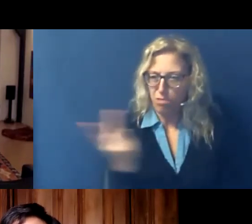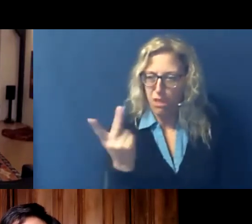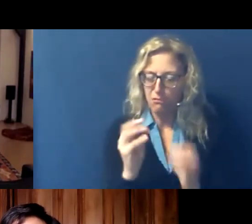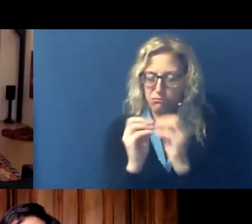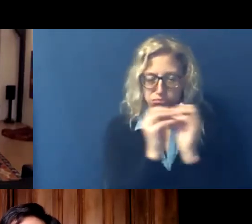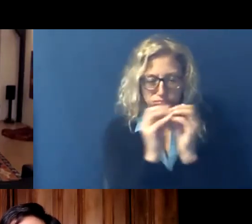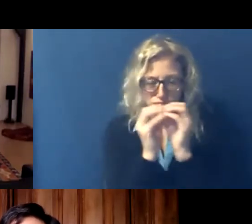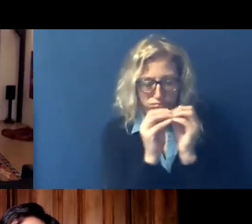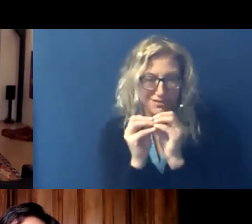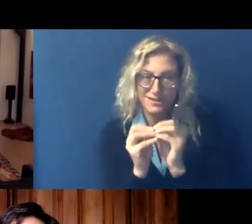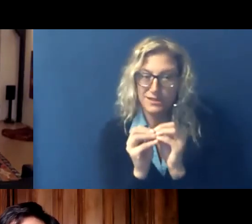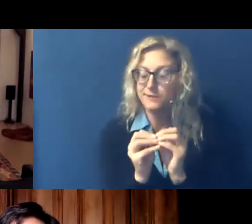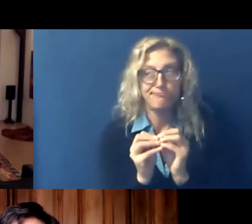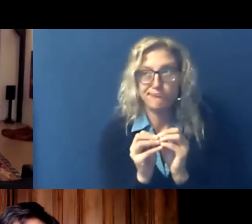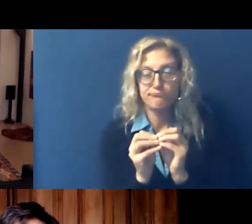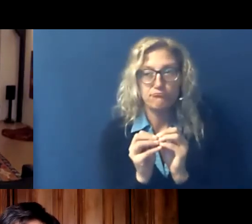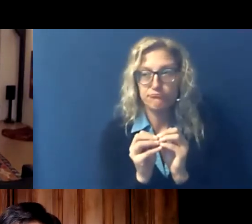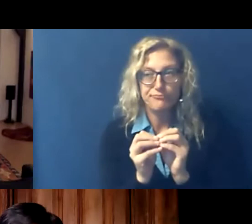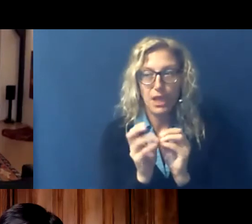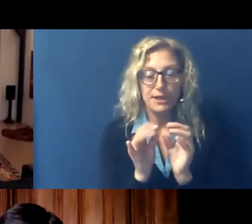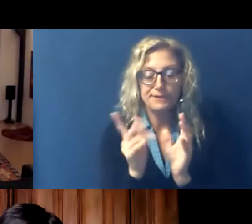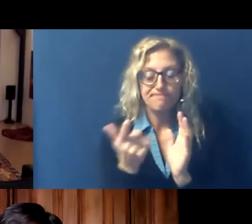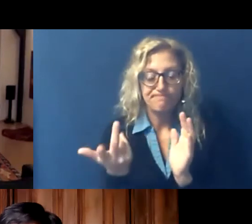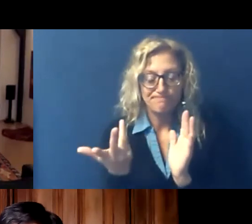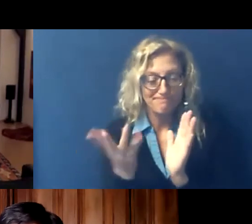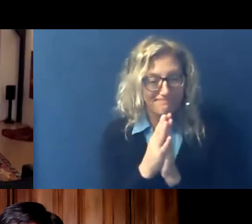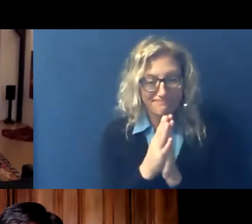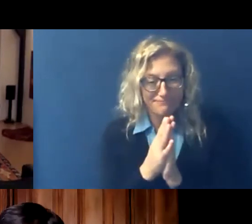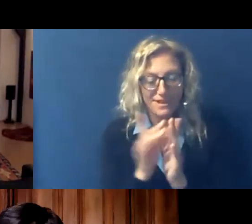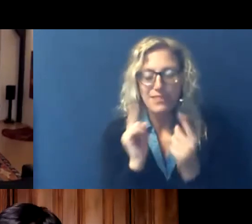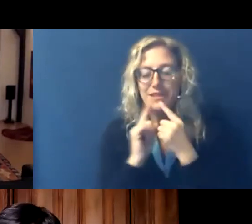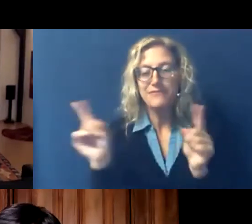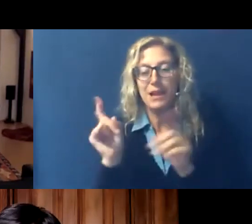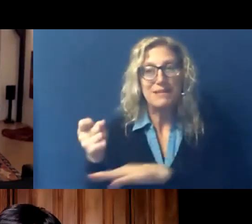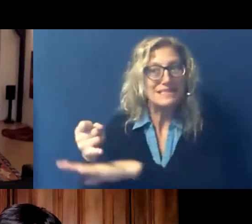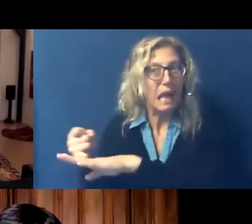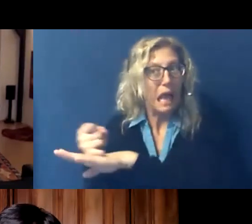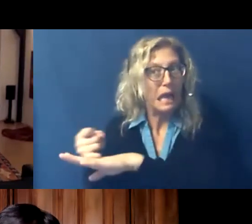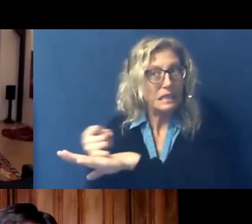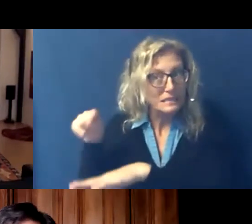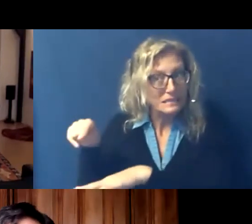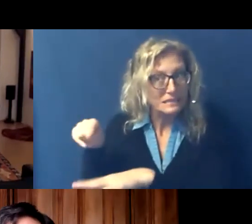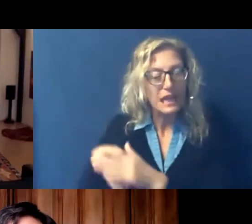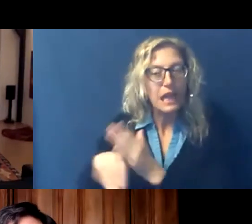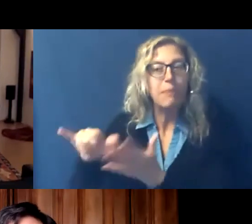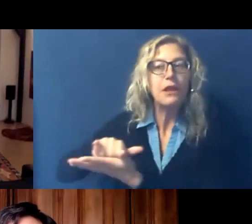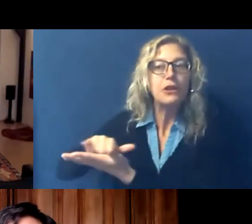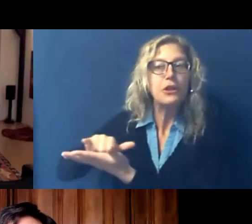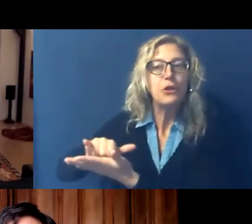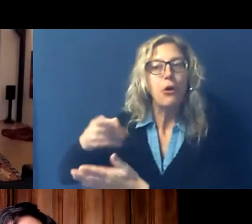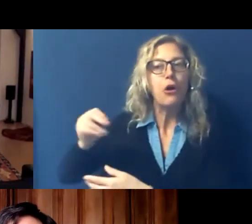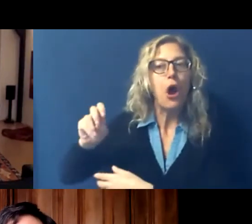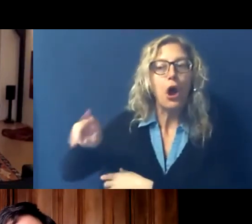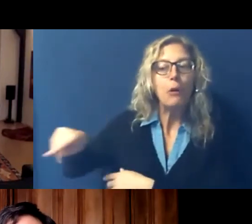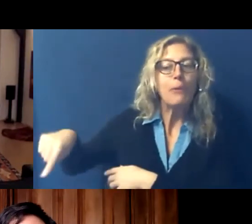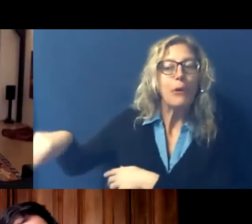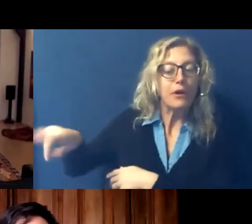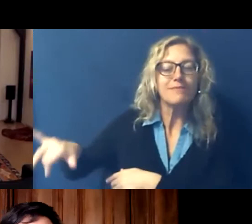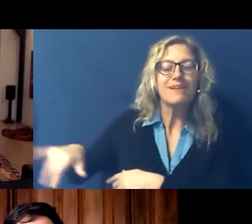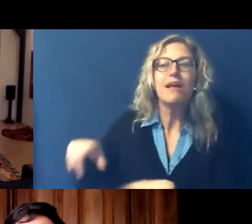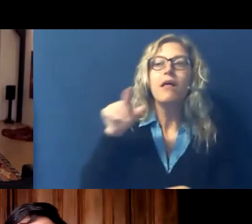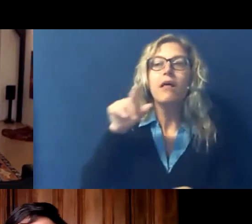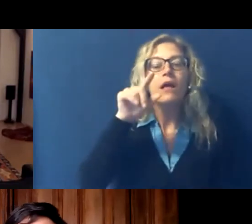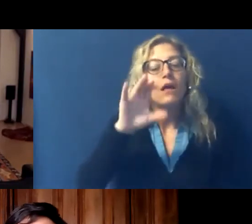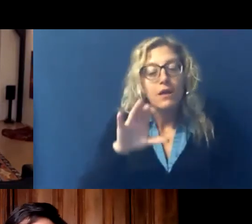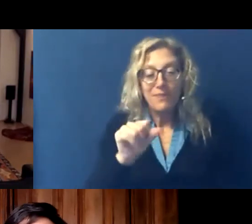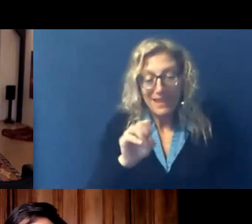know, the famous island in the New York Harbor. So the case has to